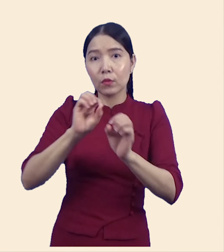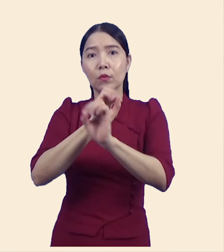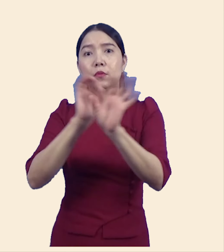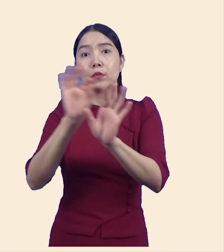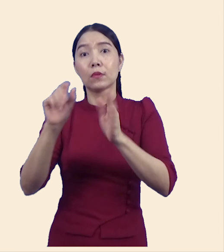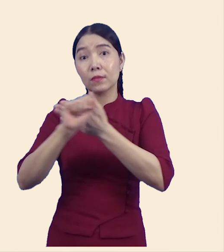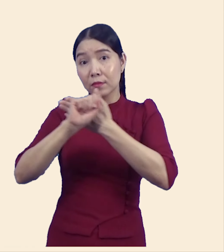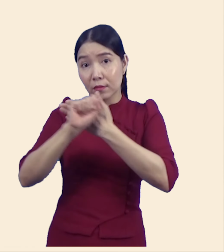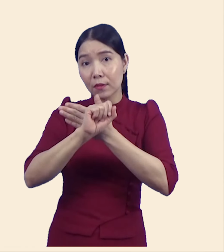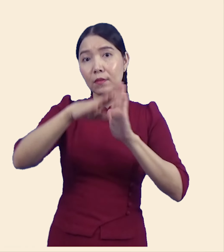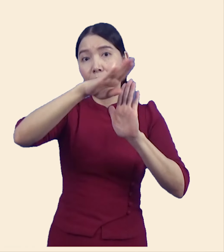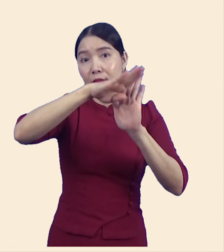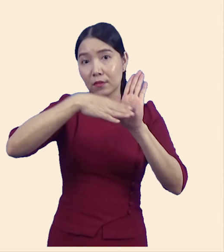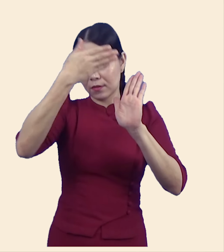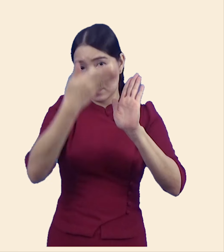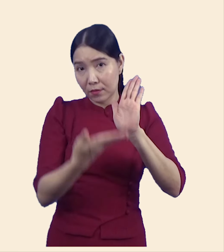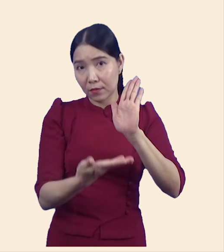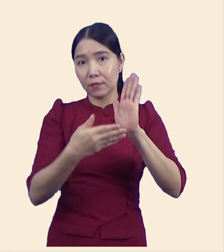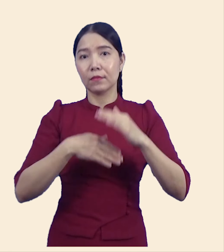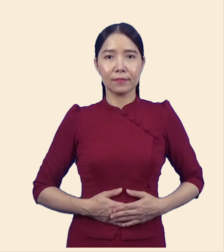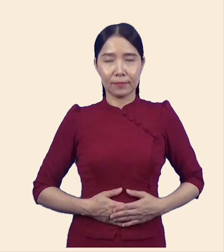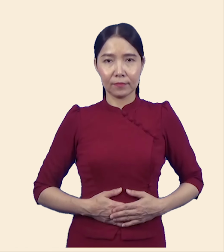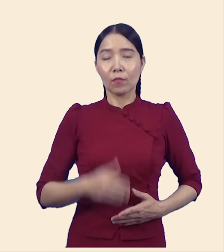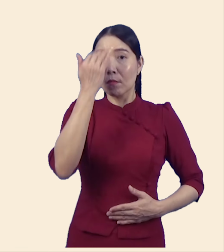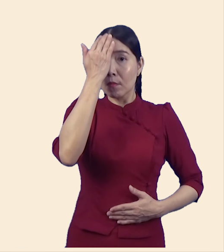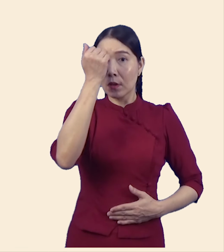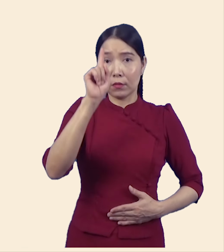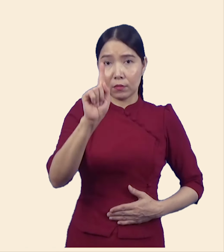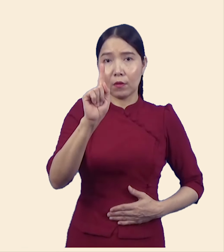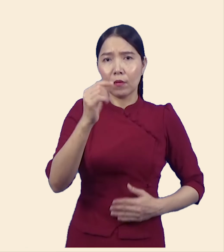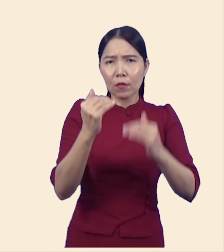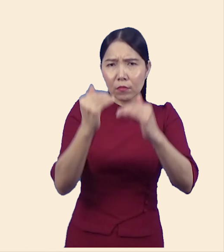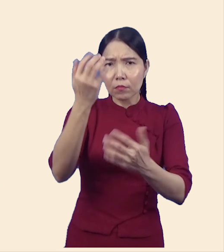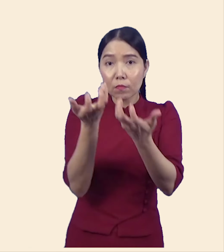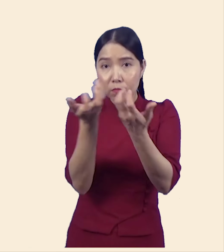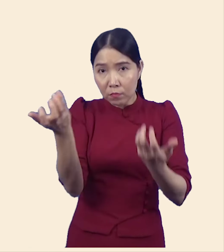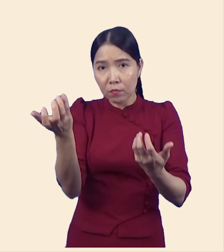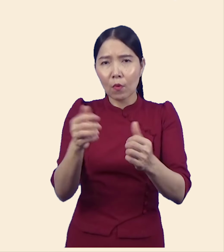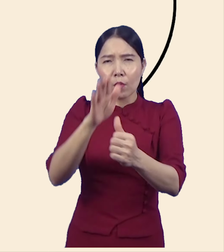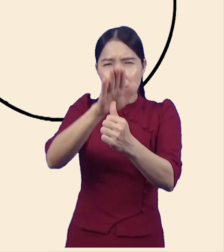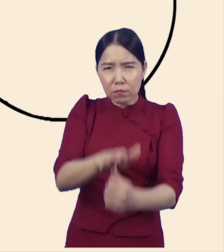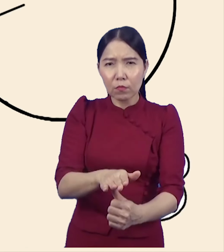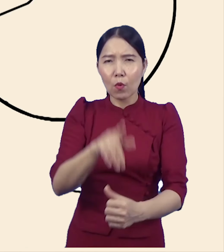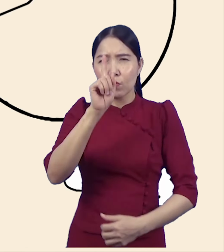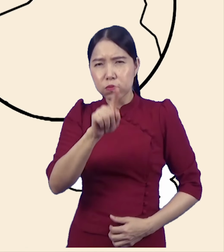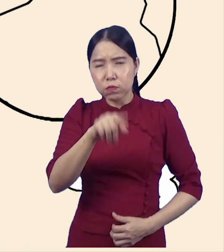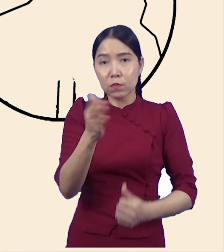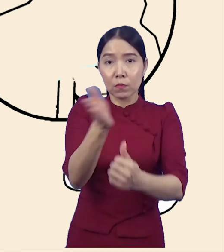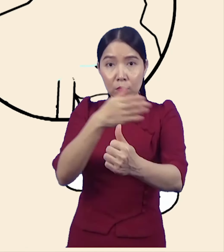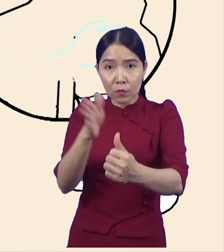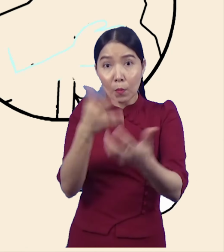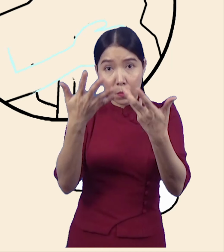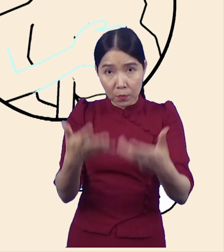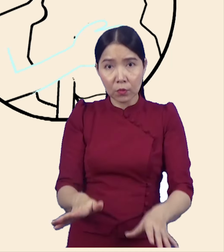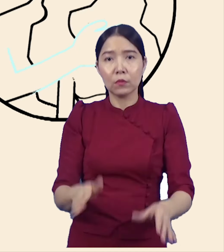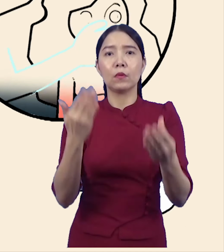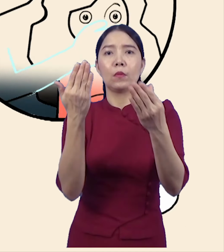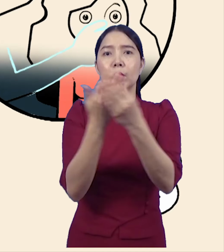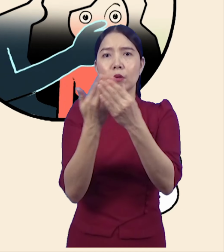Jampamu. A mutamimia bo a Jampamu Pia Miama, a lumen tea lens shall receive. A sayamu, no say Nimumiani,